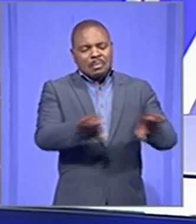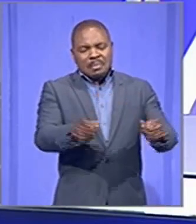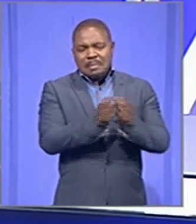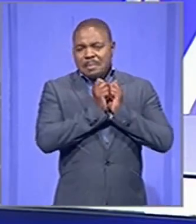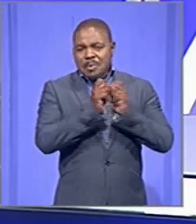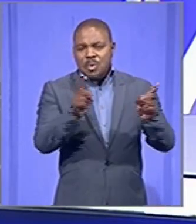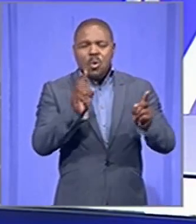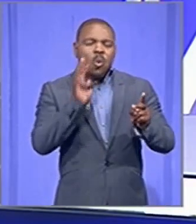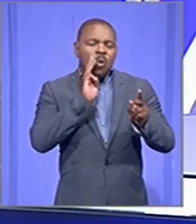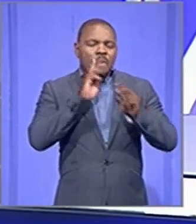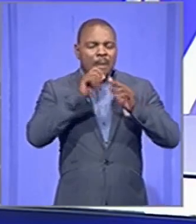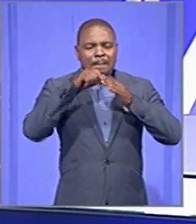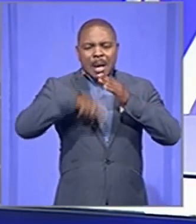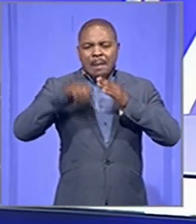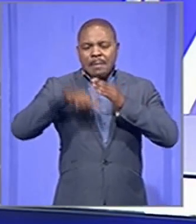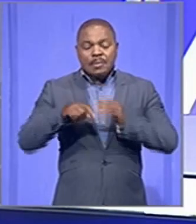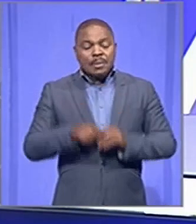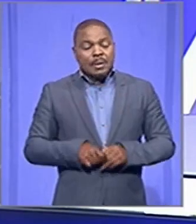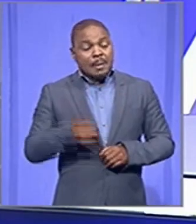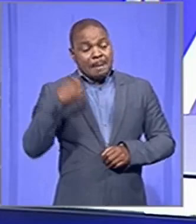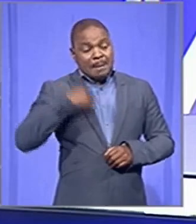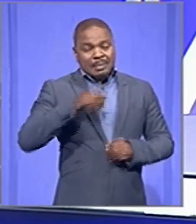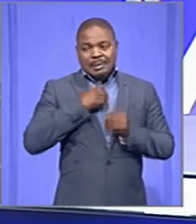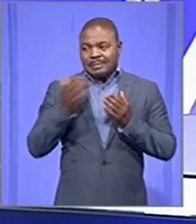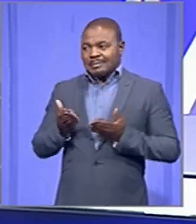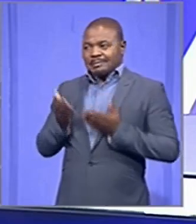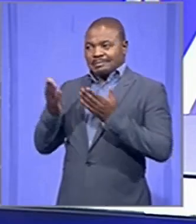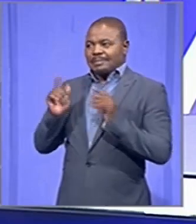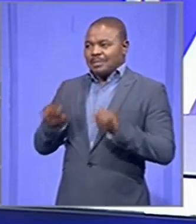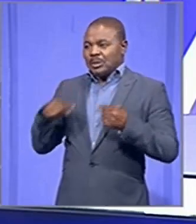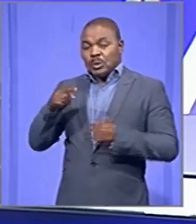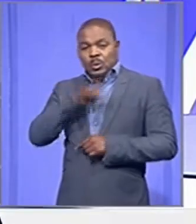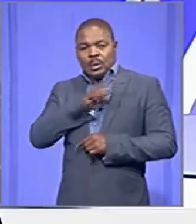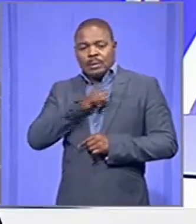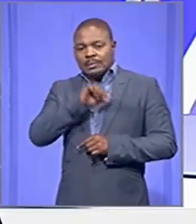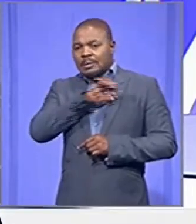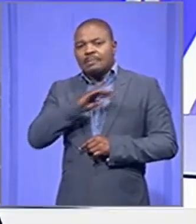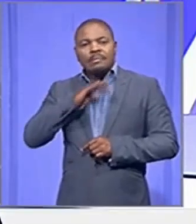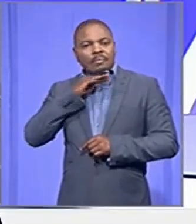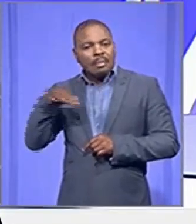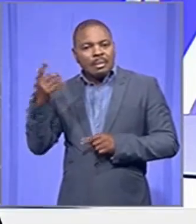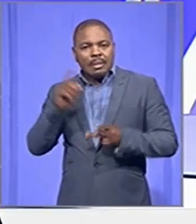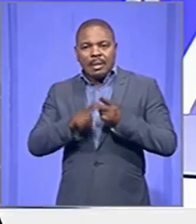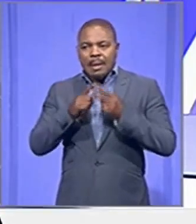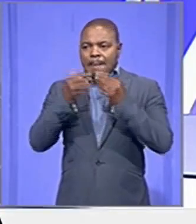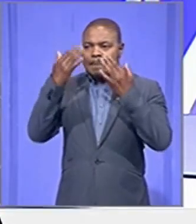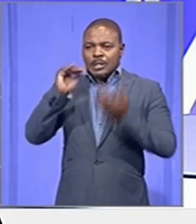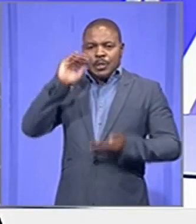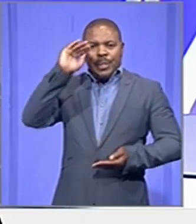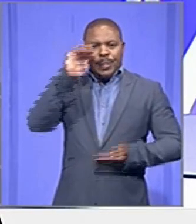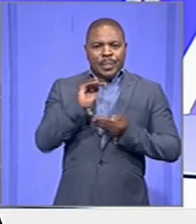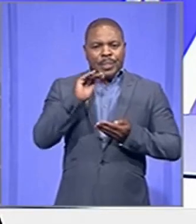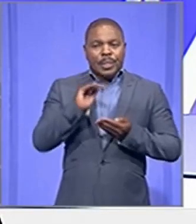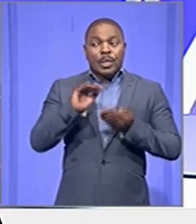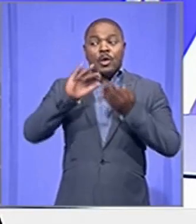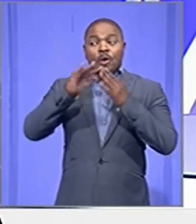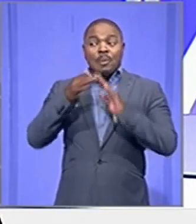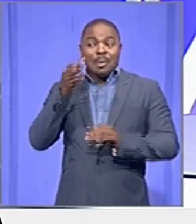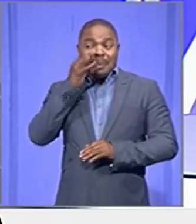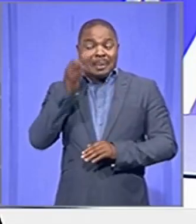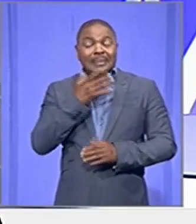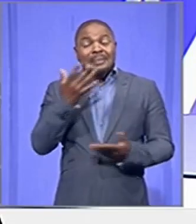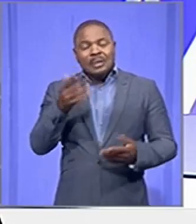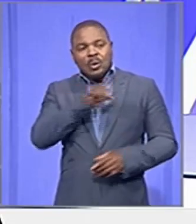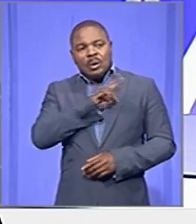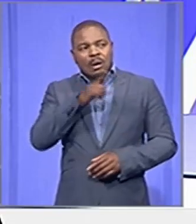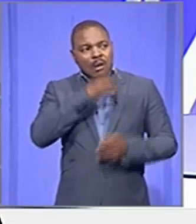metsi. Masepala ha o kgone ho fana ka ditshebeletso ka lebaka la kgaello ya basebeletsi le ho fokotswa bajete. Baahi ba re sena se totobatswa ke hore ha ba